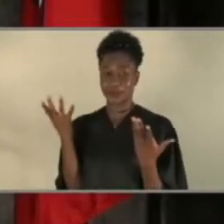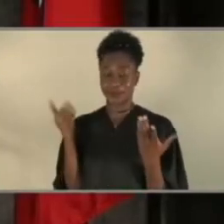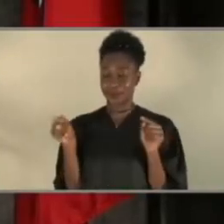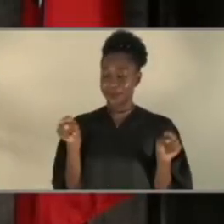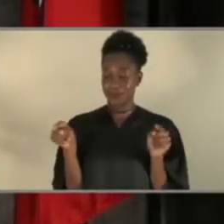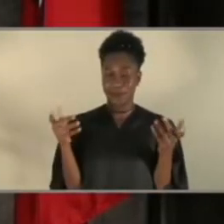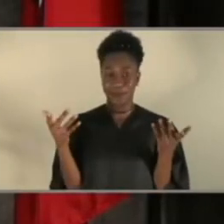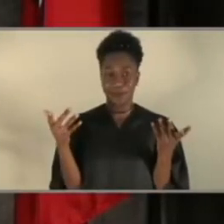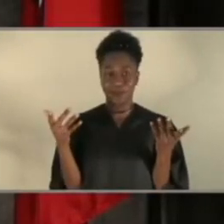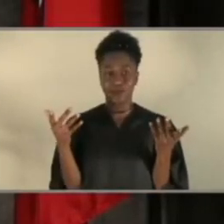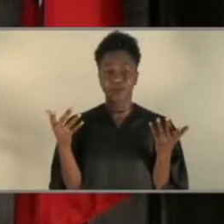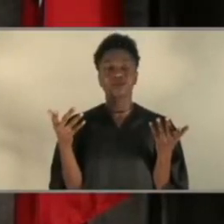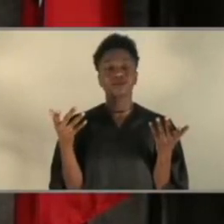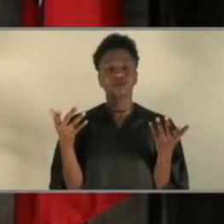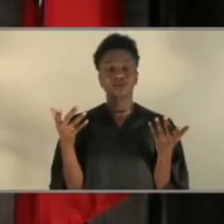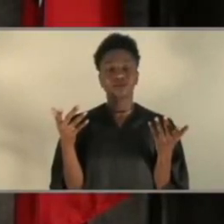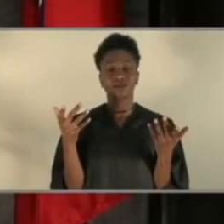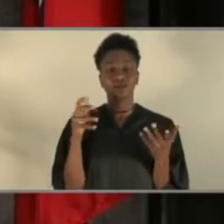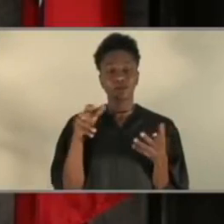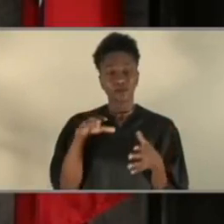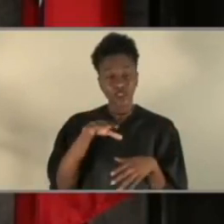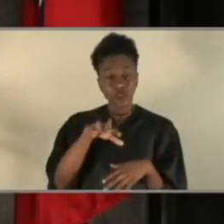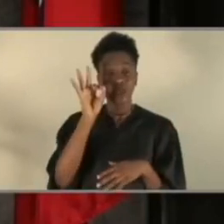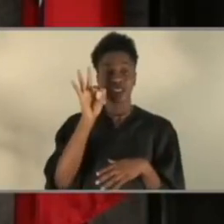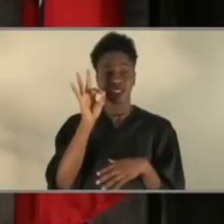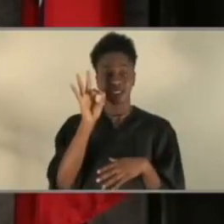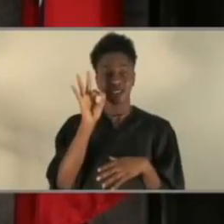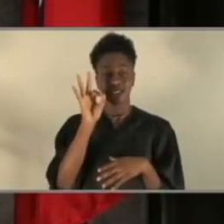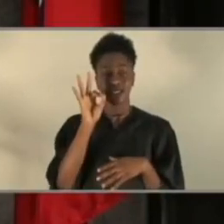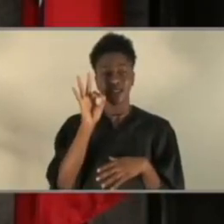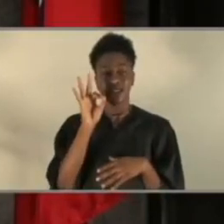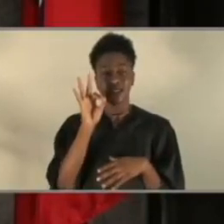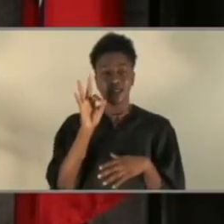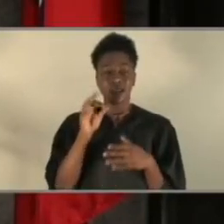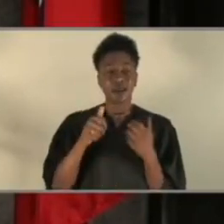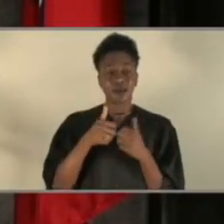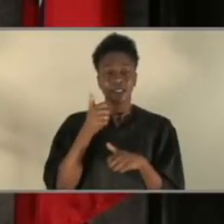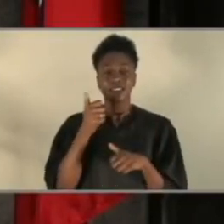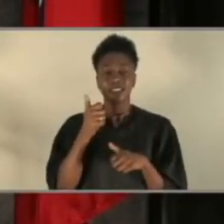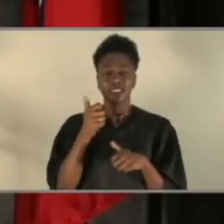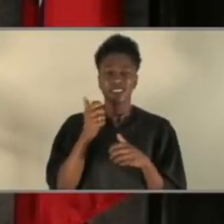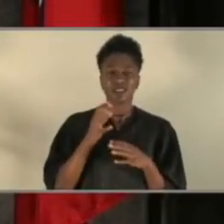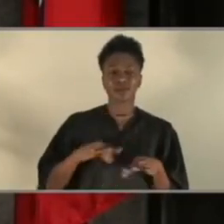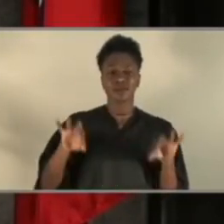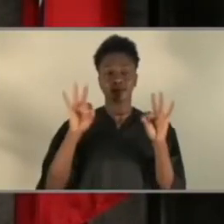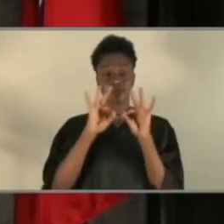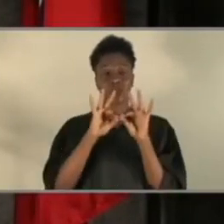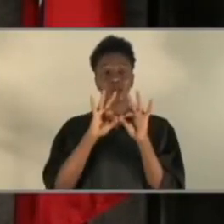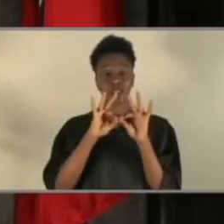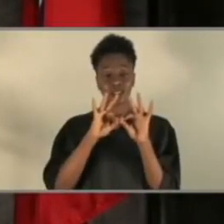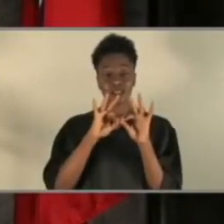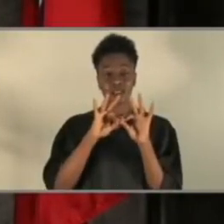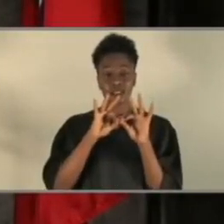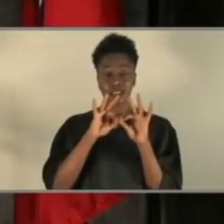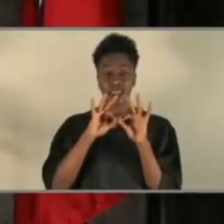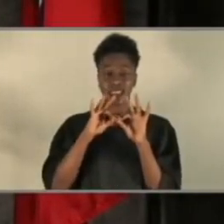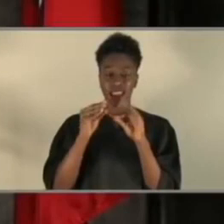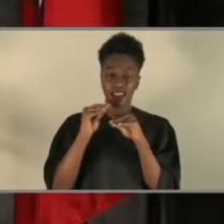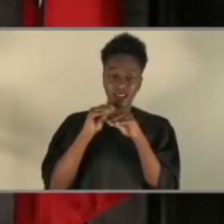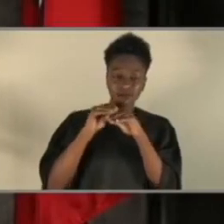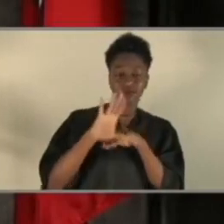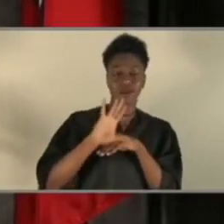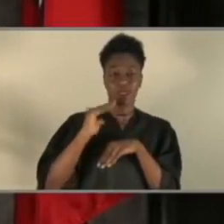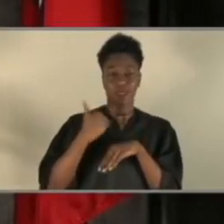Making choices, you see, will become one of the greatest deciding factors that have both immediate and lasting impact on our lives.